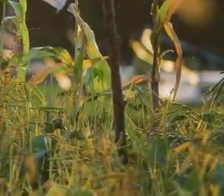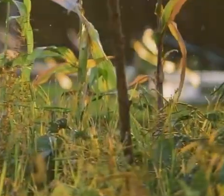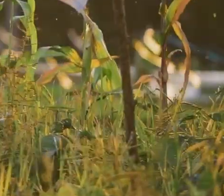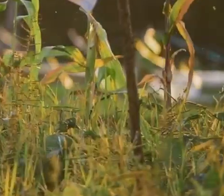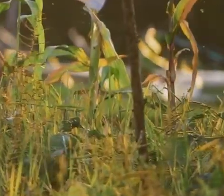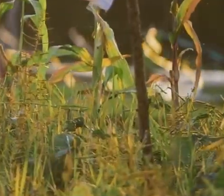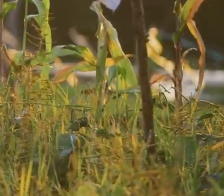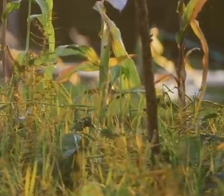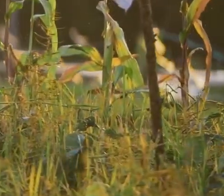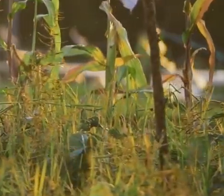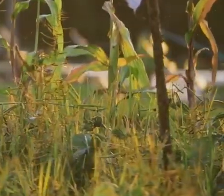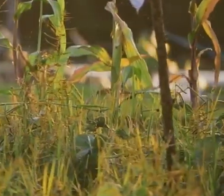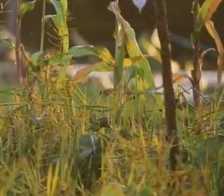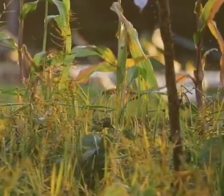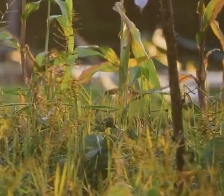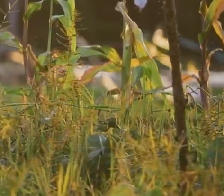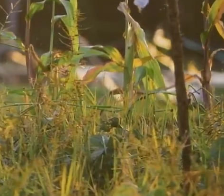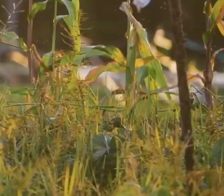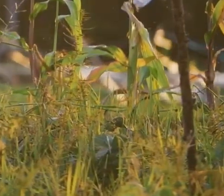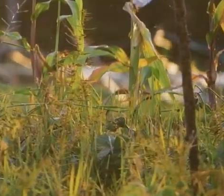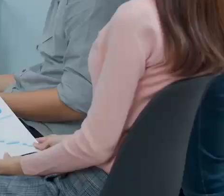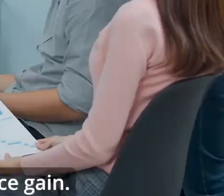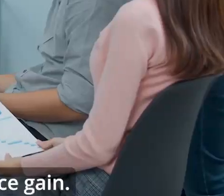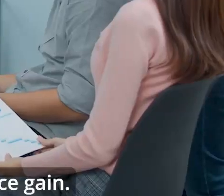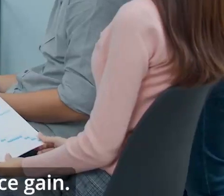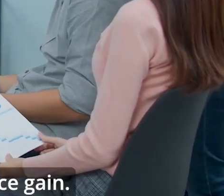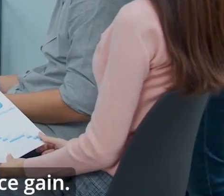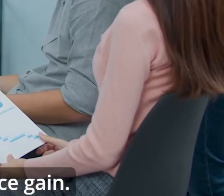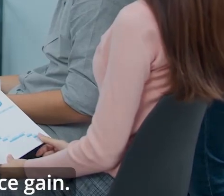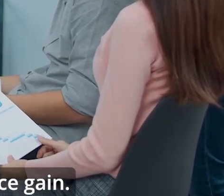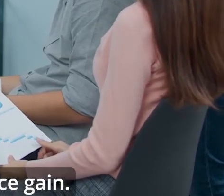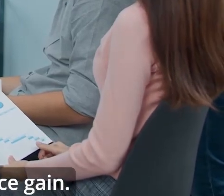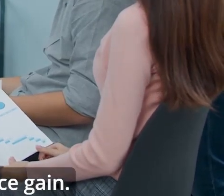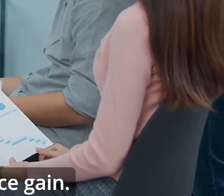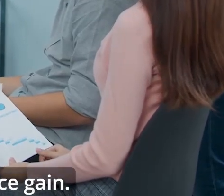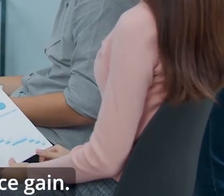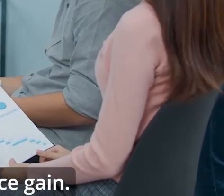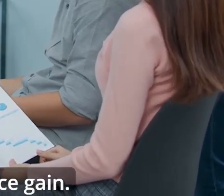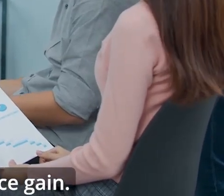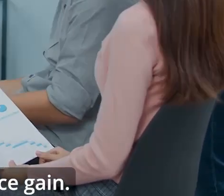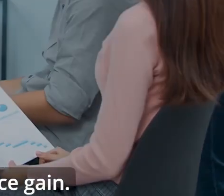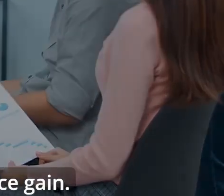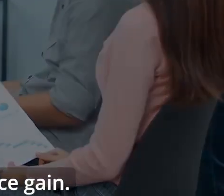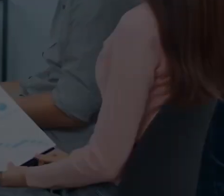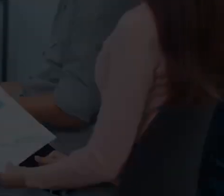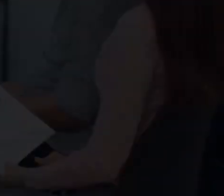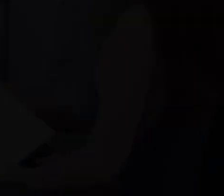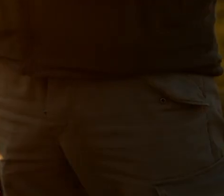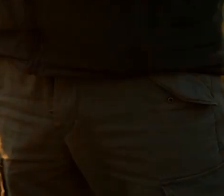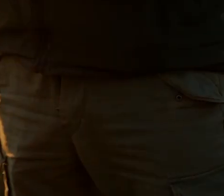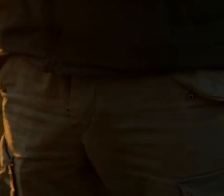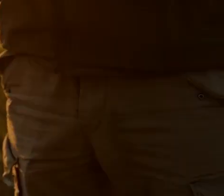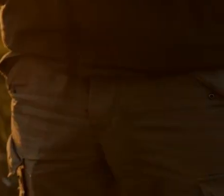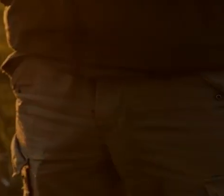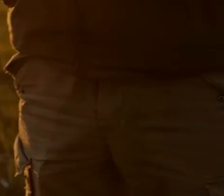truly resilient infrastructure that will protect our communities and achieve a collaborative commitment to net resilience gain,